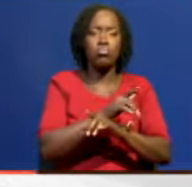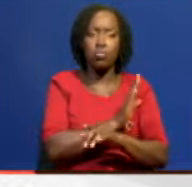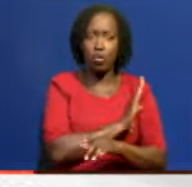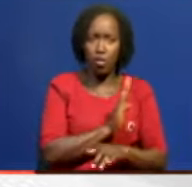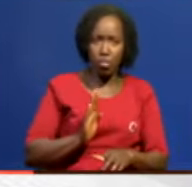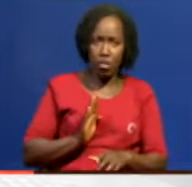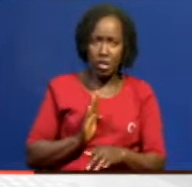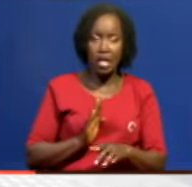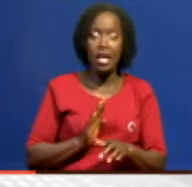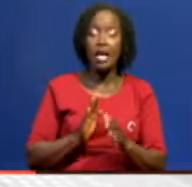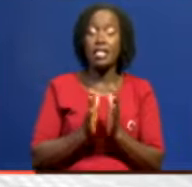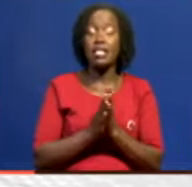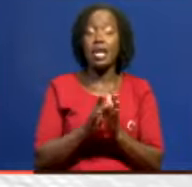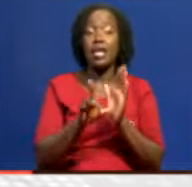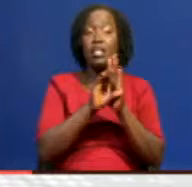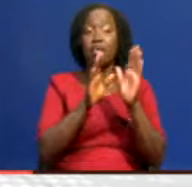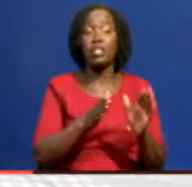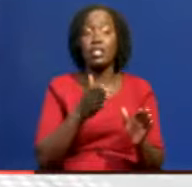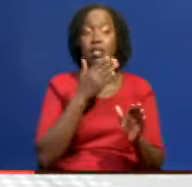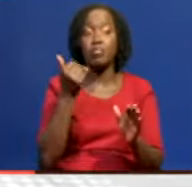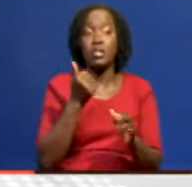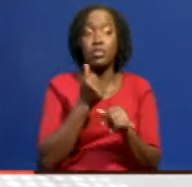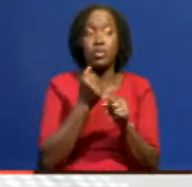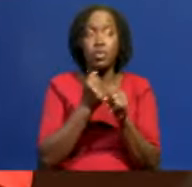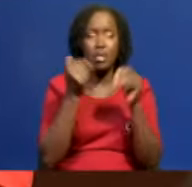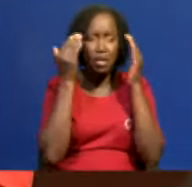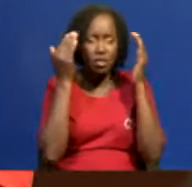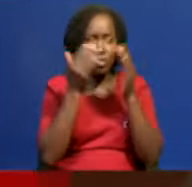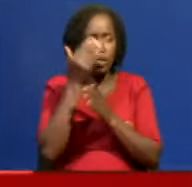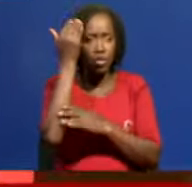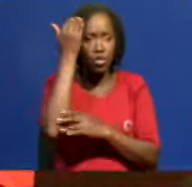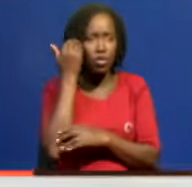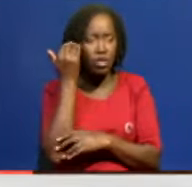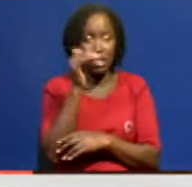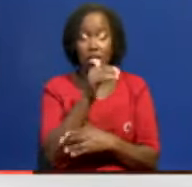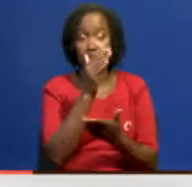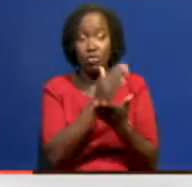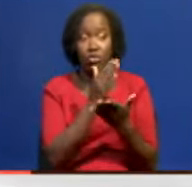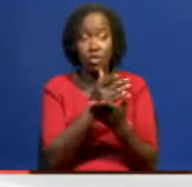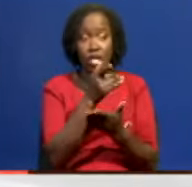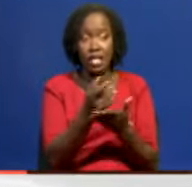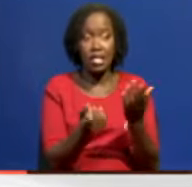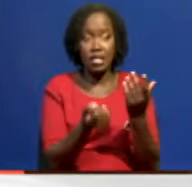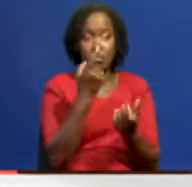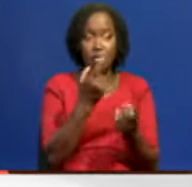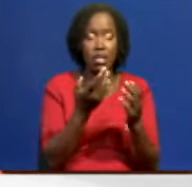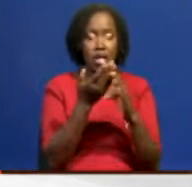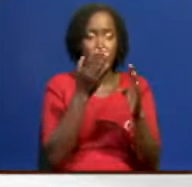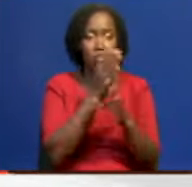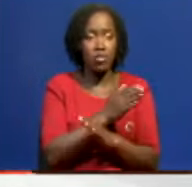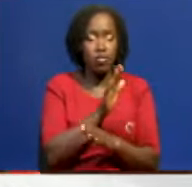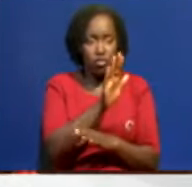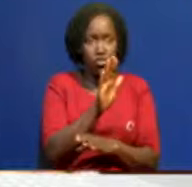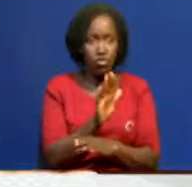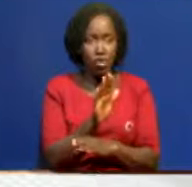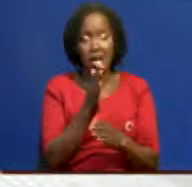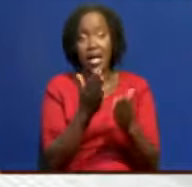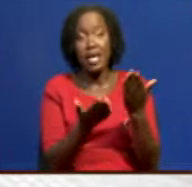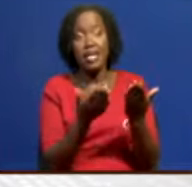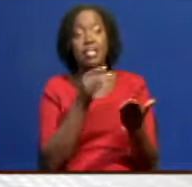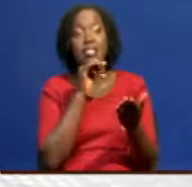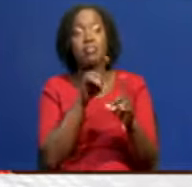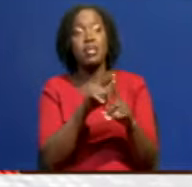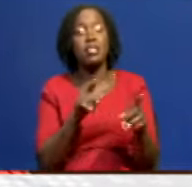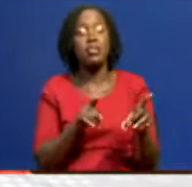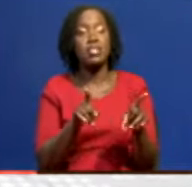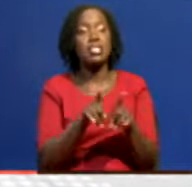As lawyers, the best thing that we can do is bring it to the attention of the court that indeed this matter was before your either the brother or